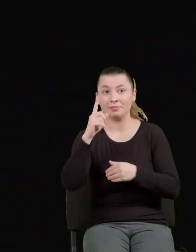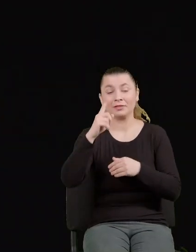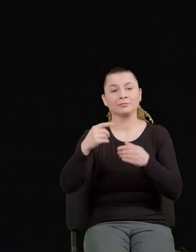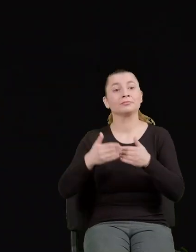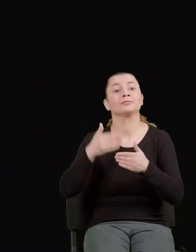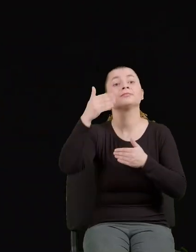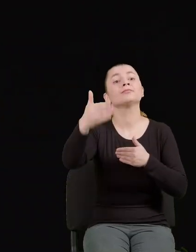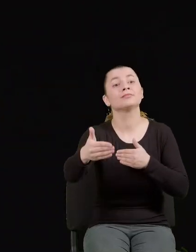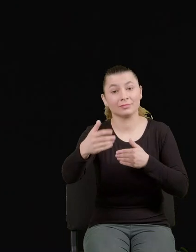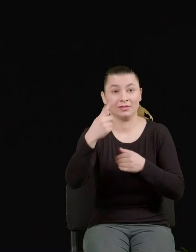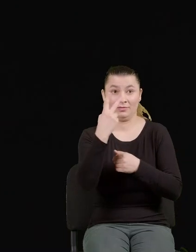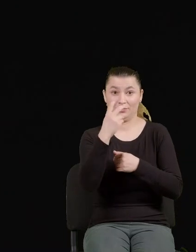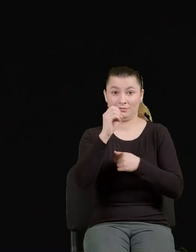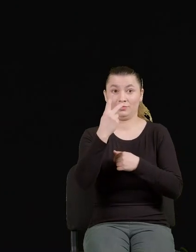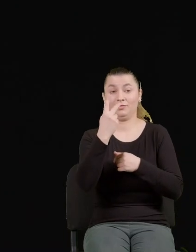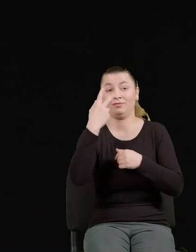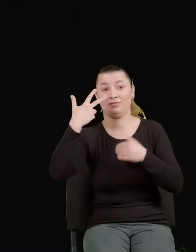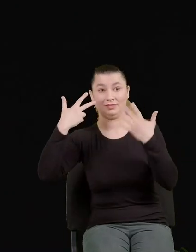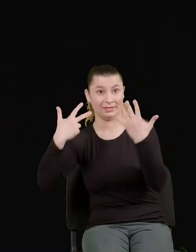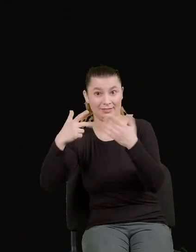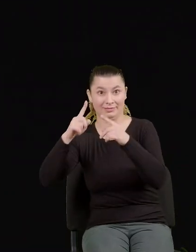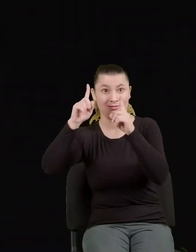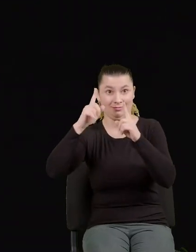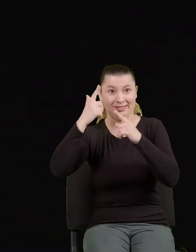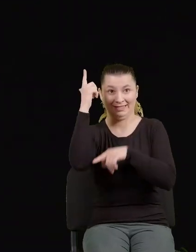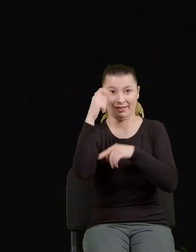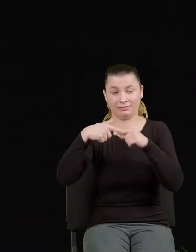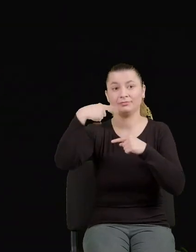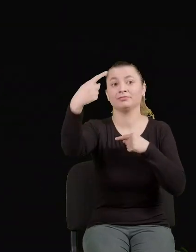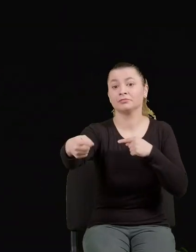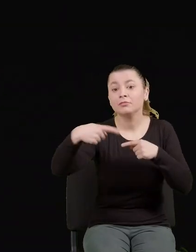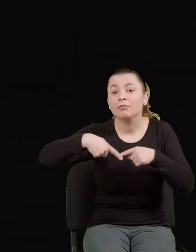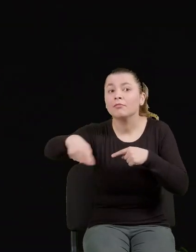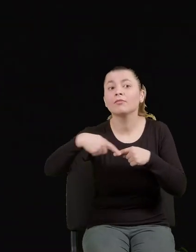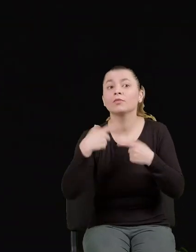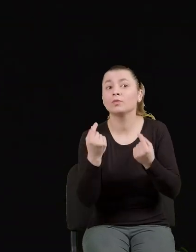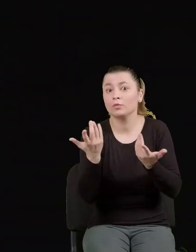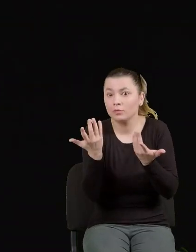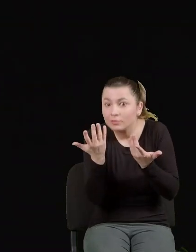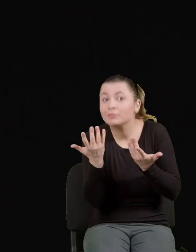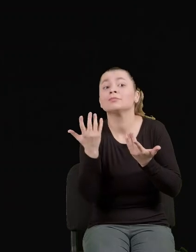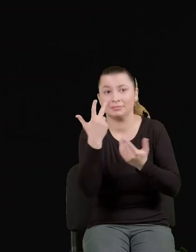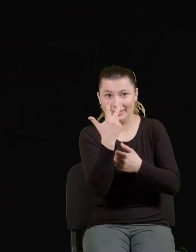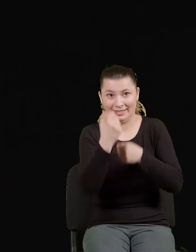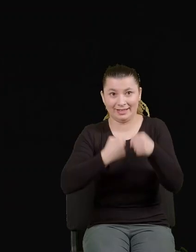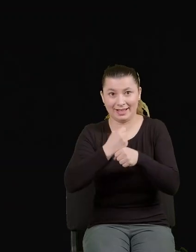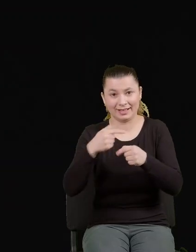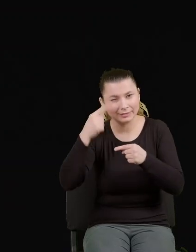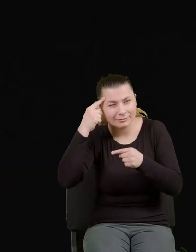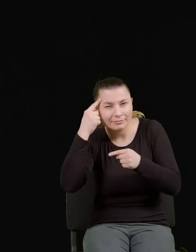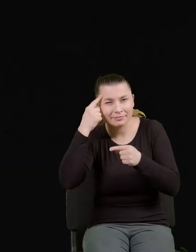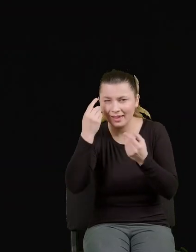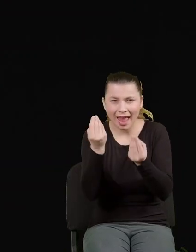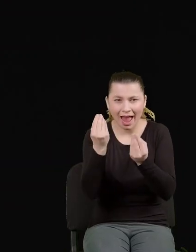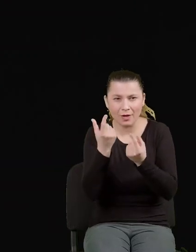years to develop maybe new solutions. And my question to Oksana, are there already any plans from the side